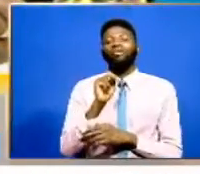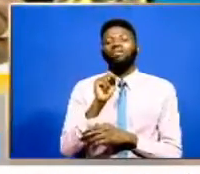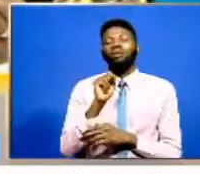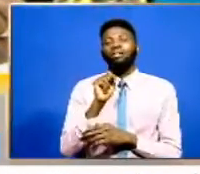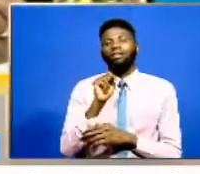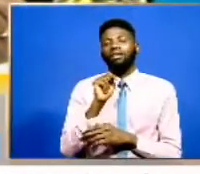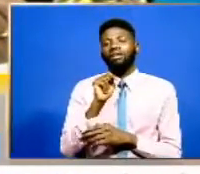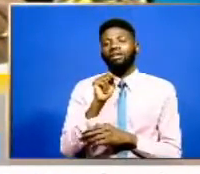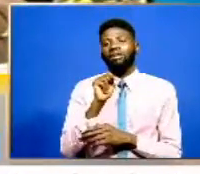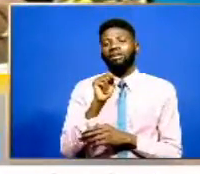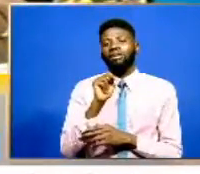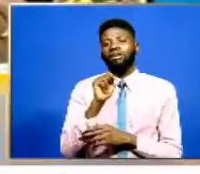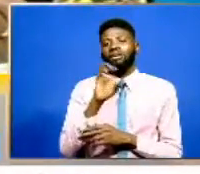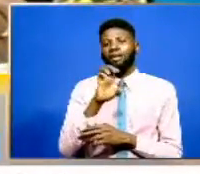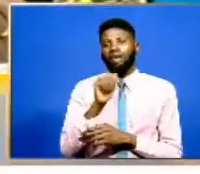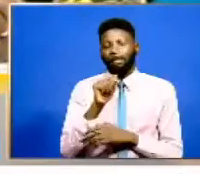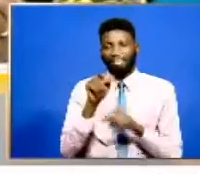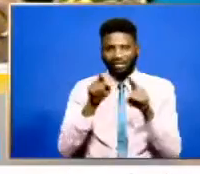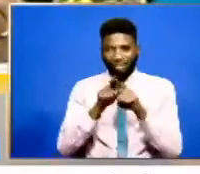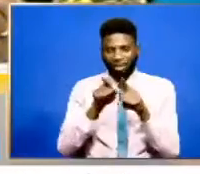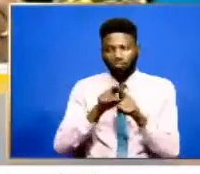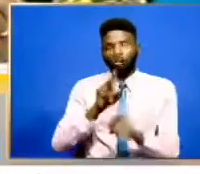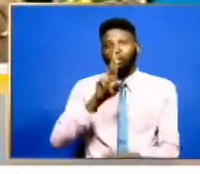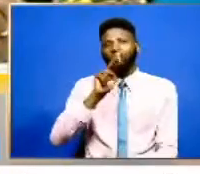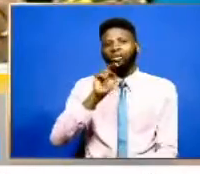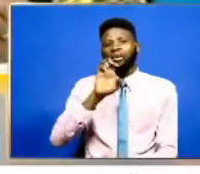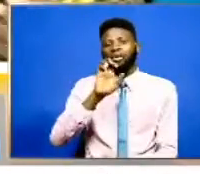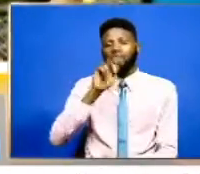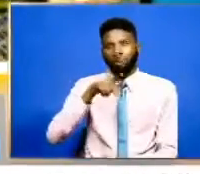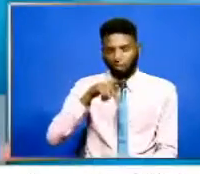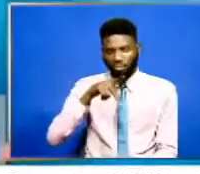the UNEP at 50 as we wind up.